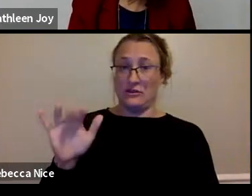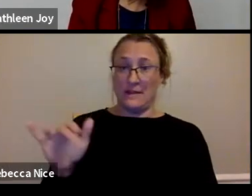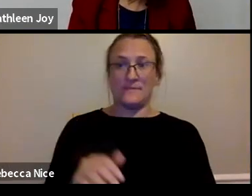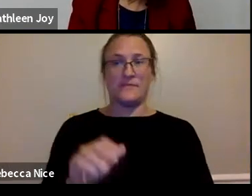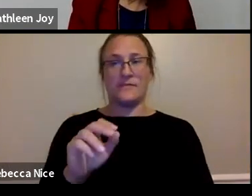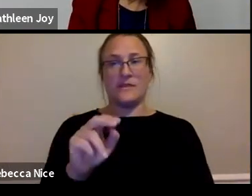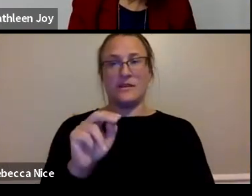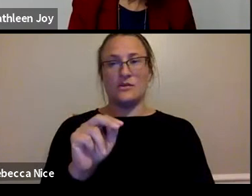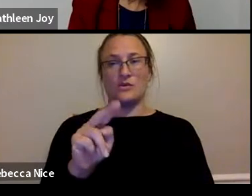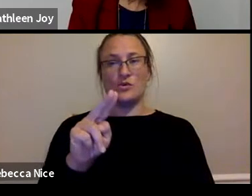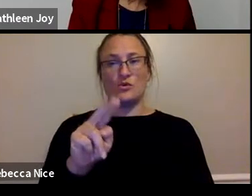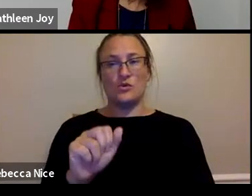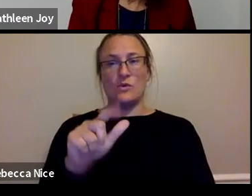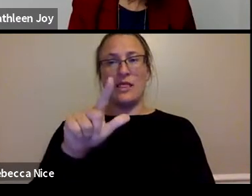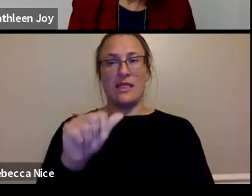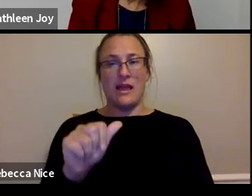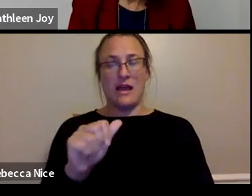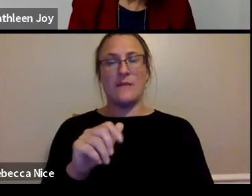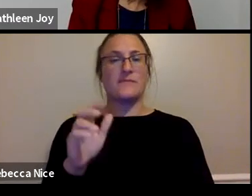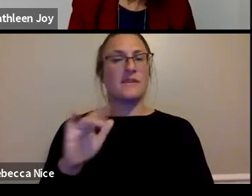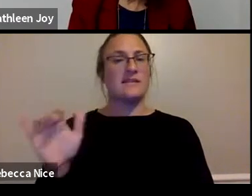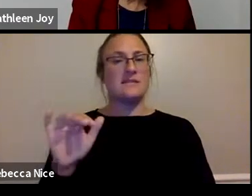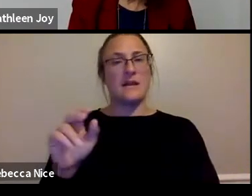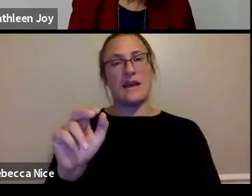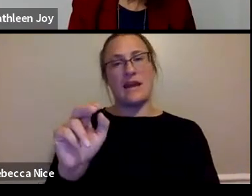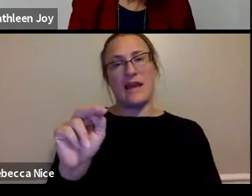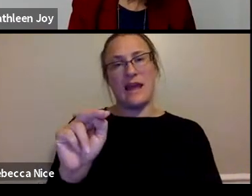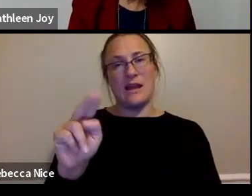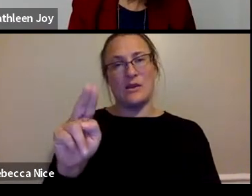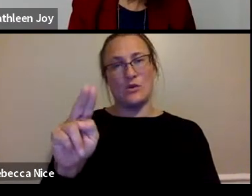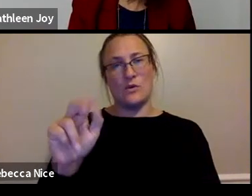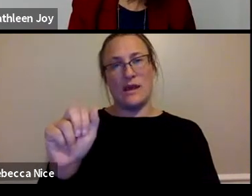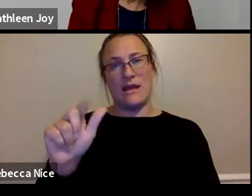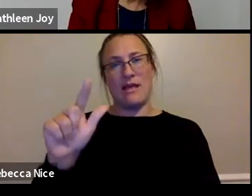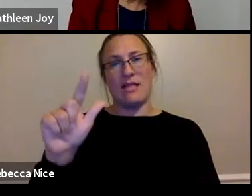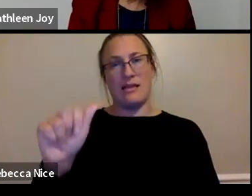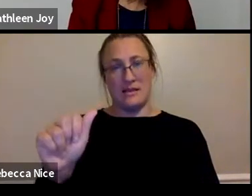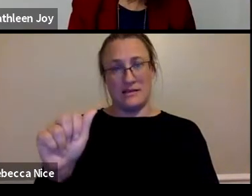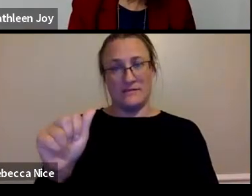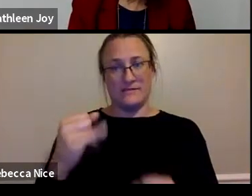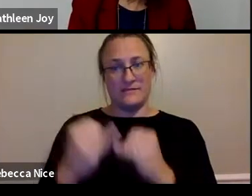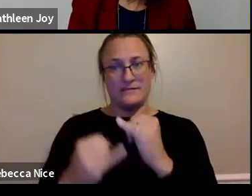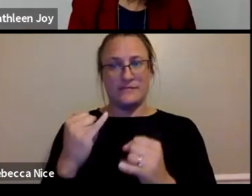is Nuala O'Doherty Naranjo. It's Nuala